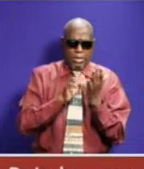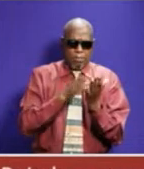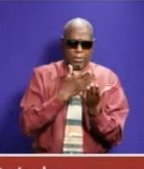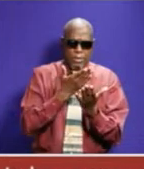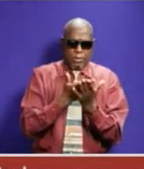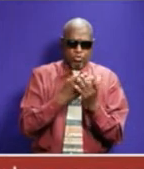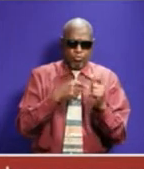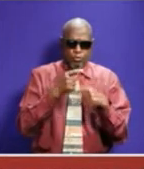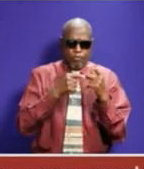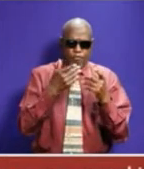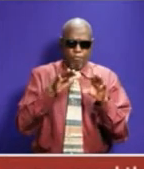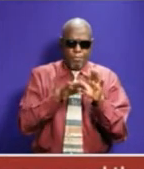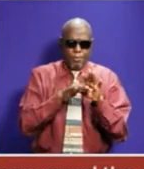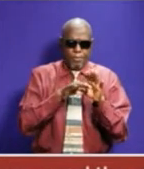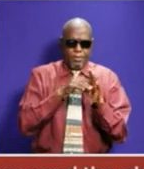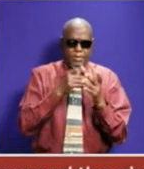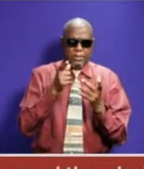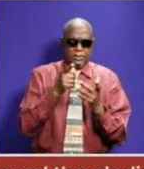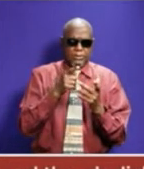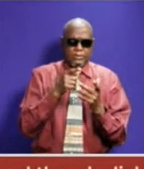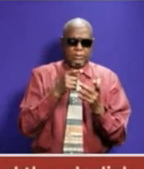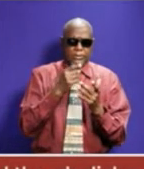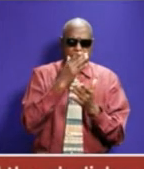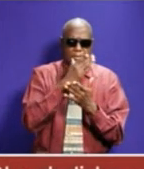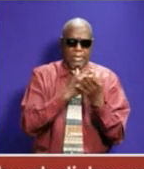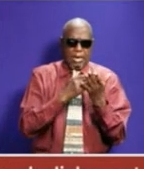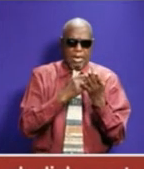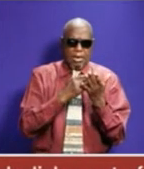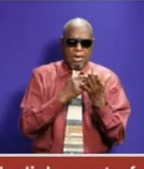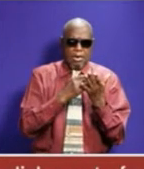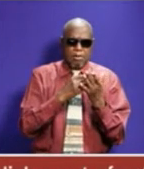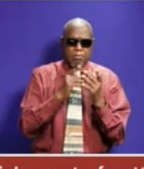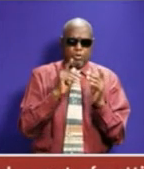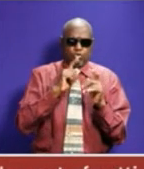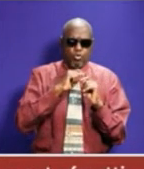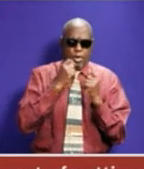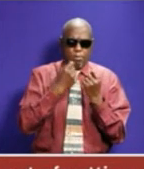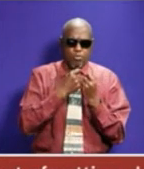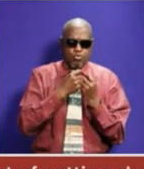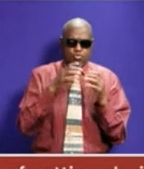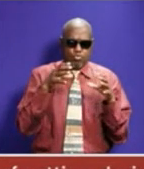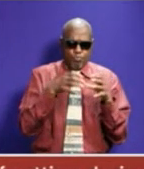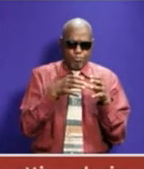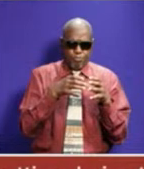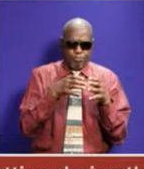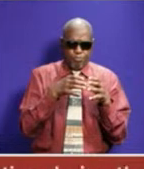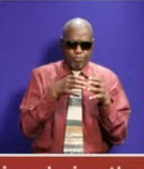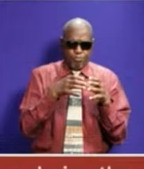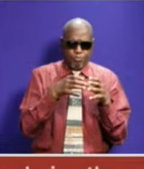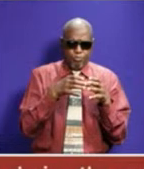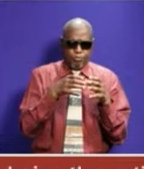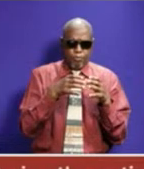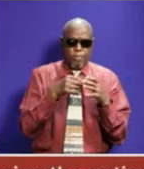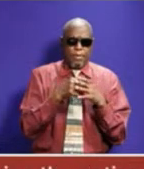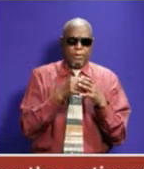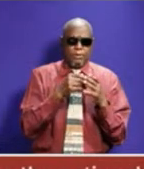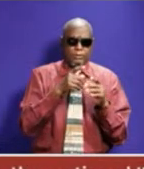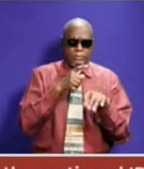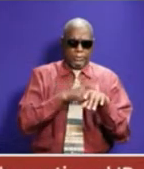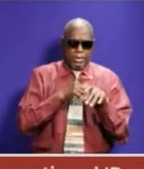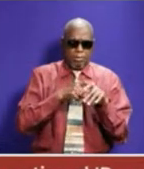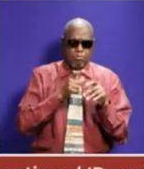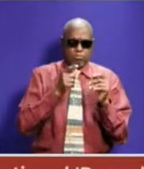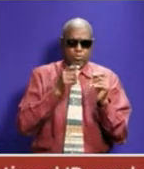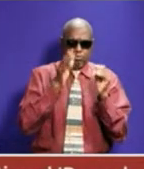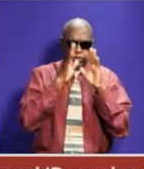for members of certain ethnic groups starting May 2024. Speaking on Monday during a Muslim leaders' iftar